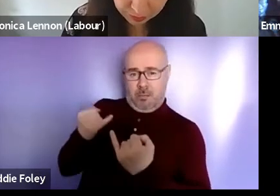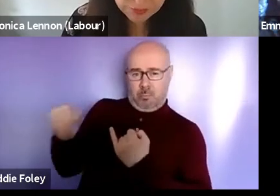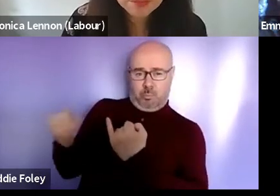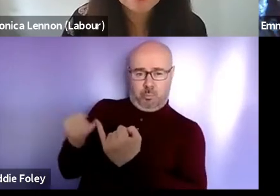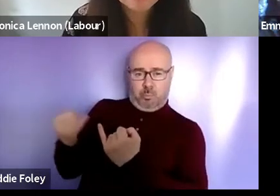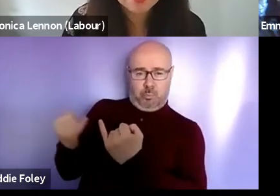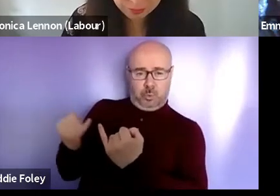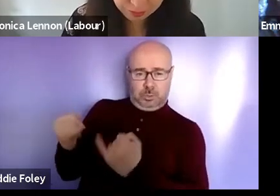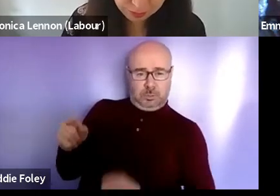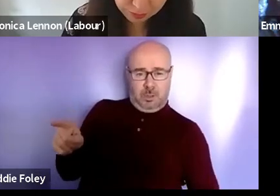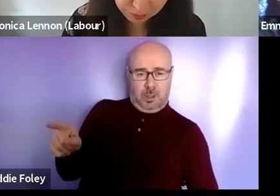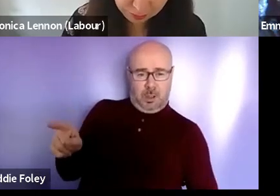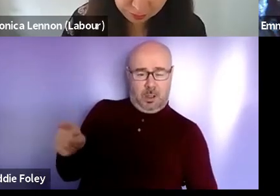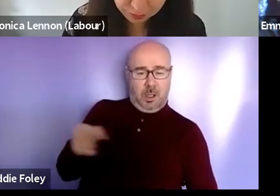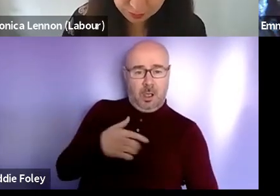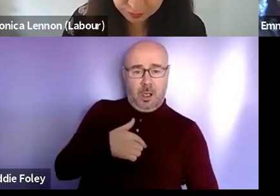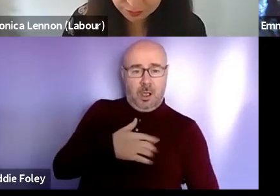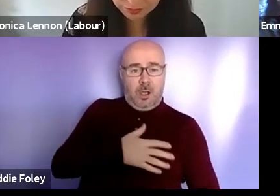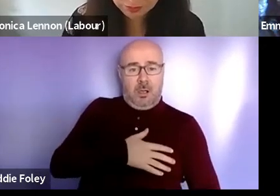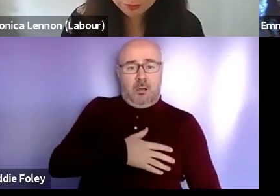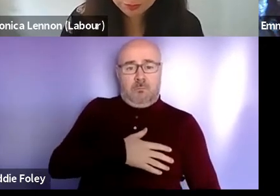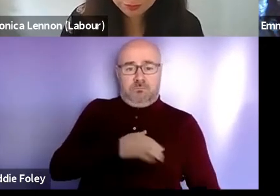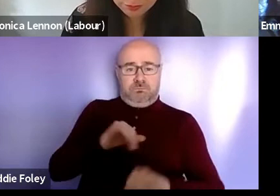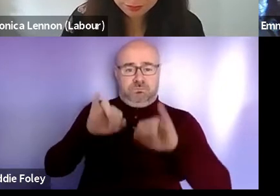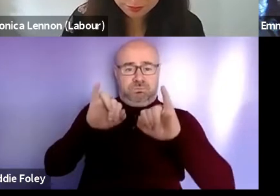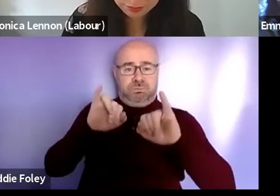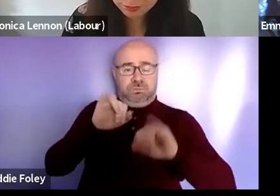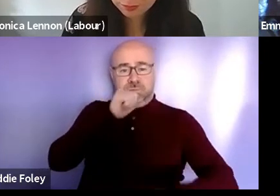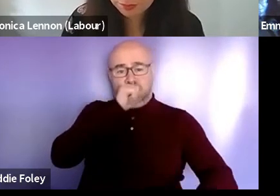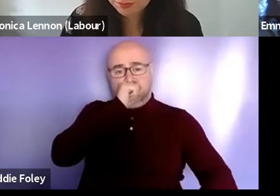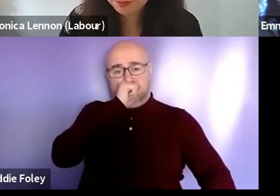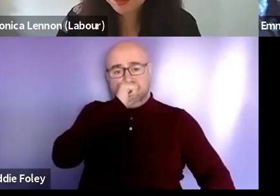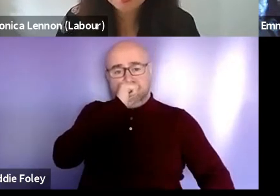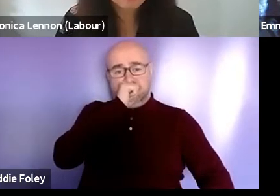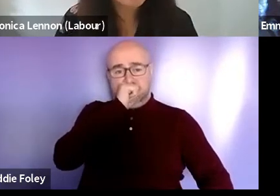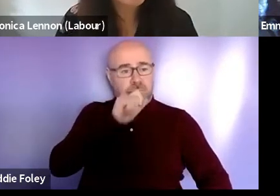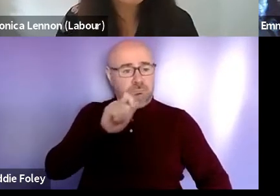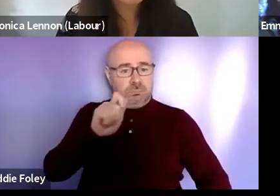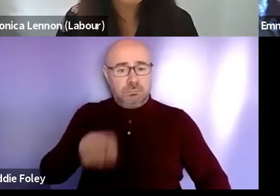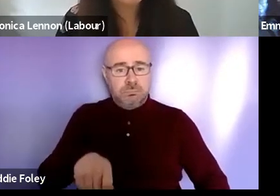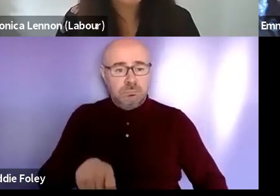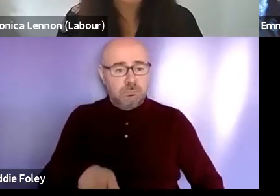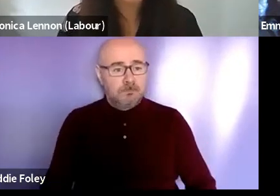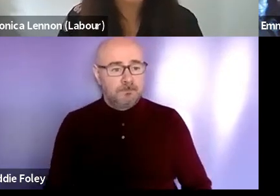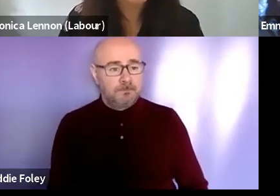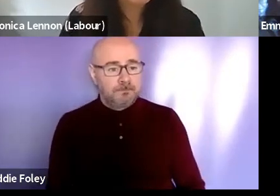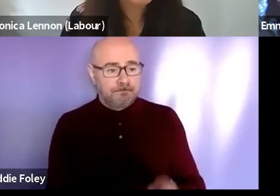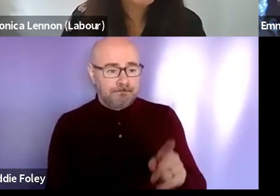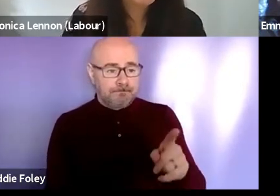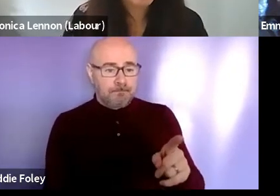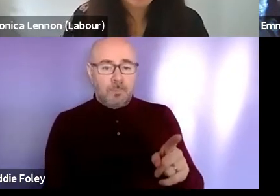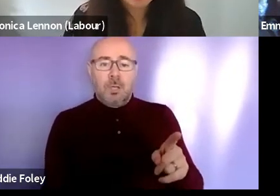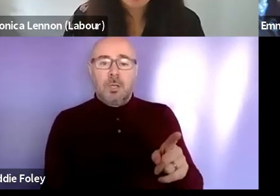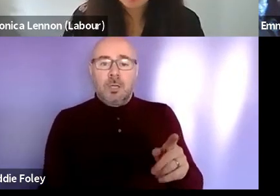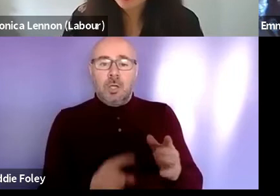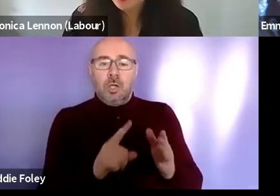taking, it's heartbreaking to see that happening. Find people then as individuals, yeah. Jeremy Balfour,